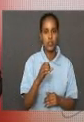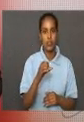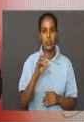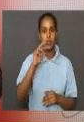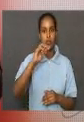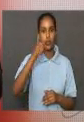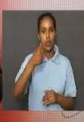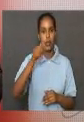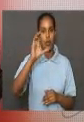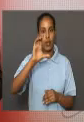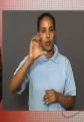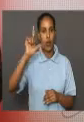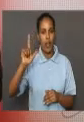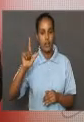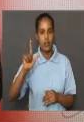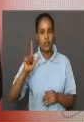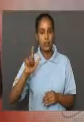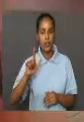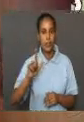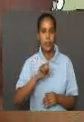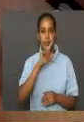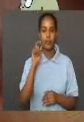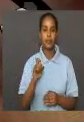of sodium chloride.